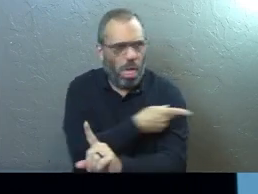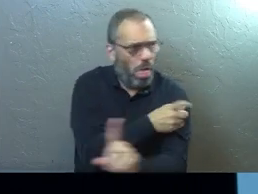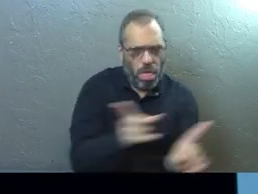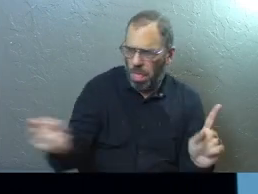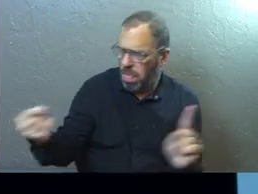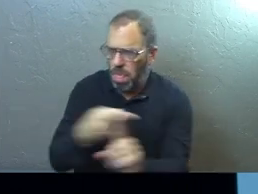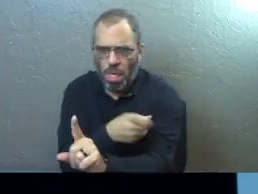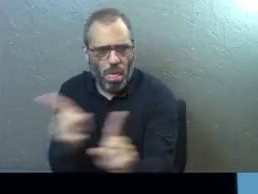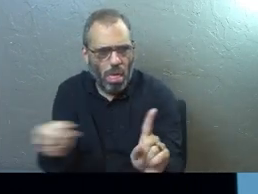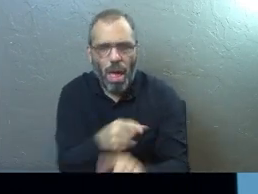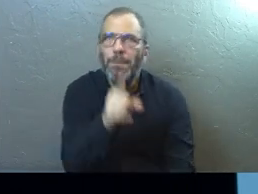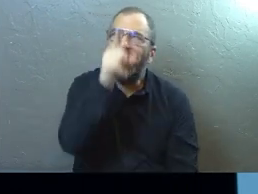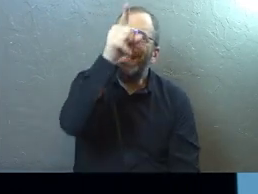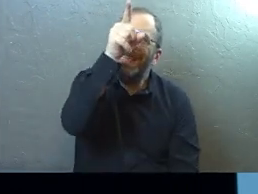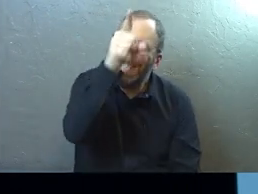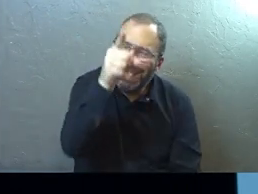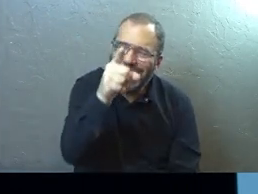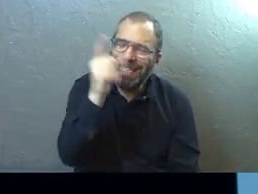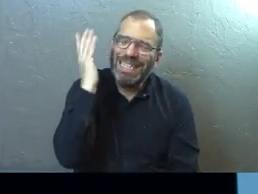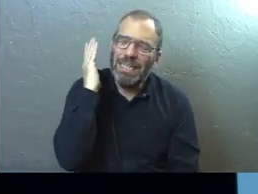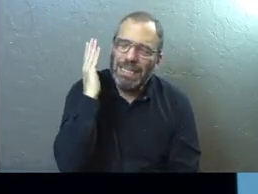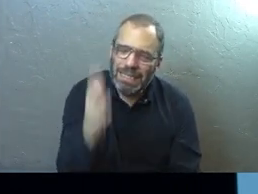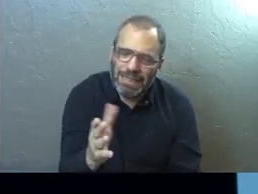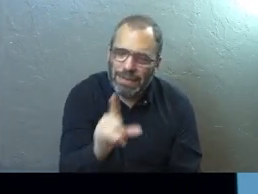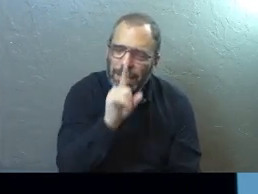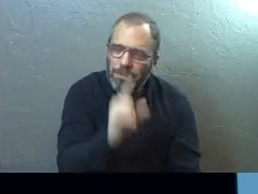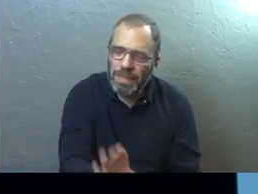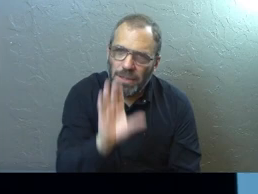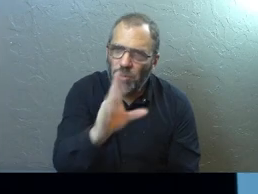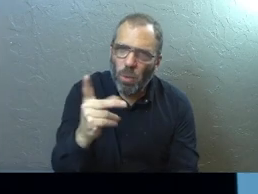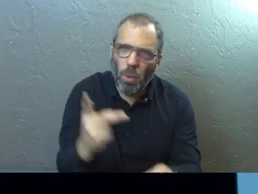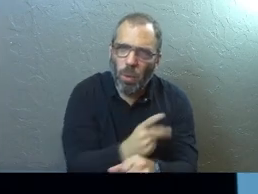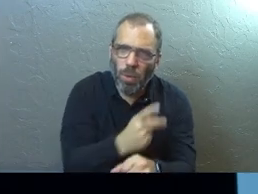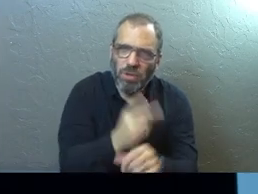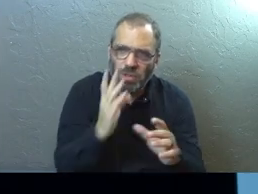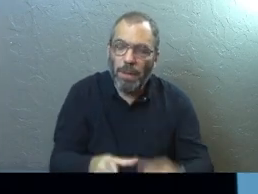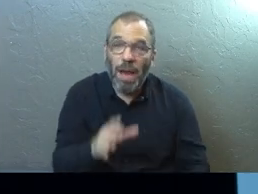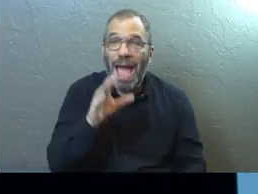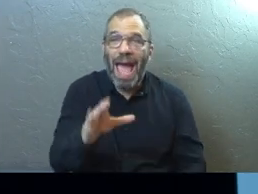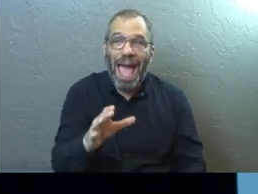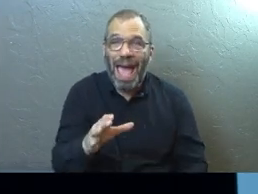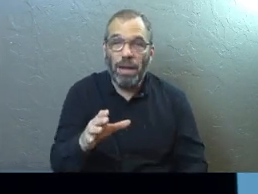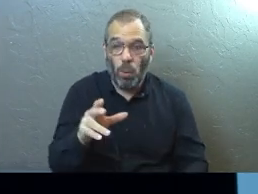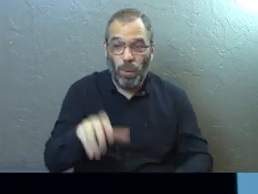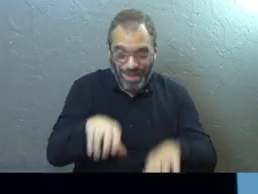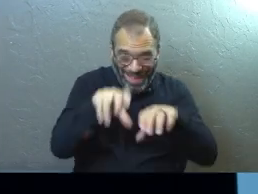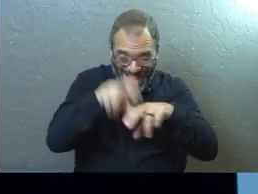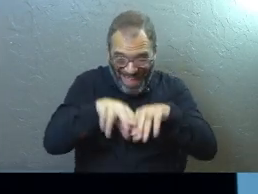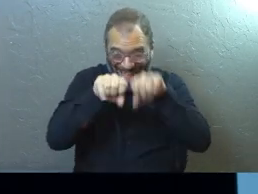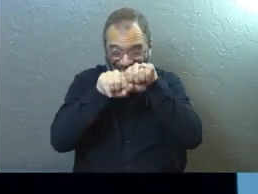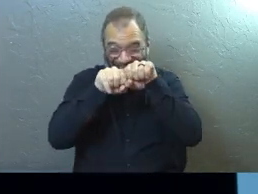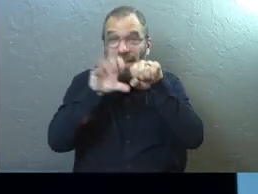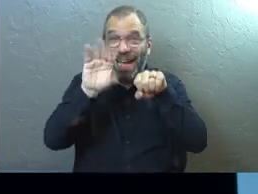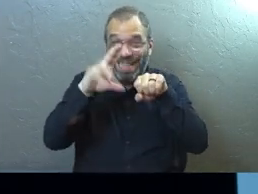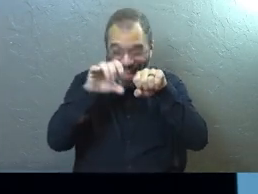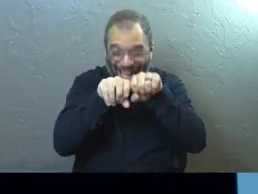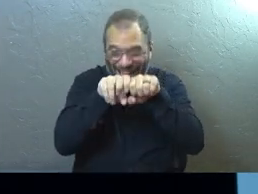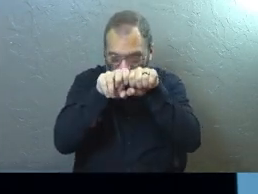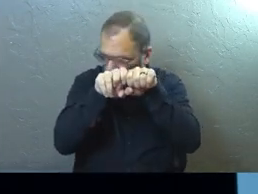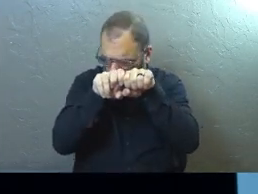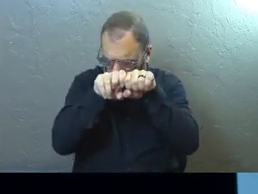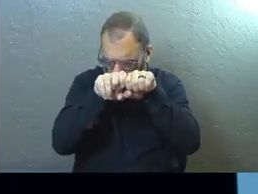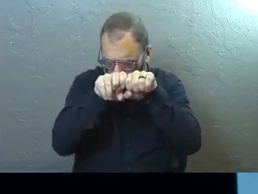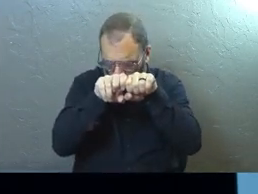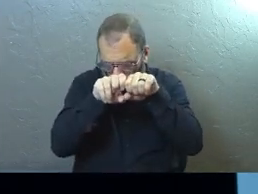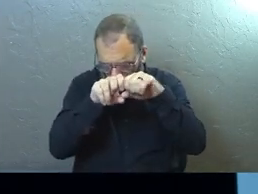is our shepherd and we're gonna live that life. We follow Jesus and we put the legs on the couch to figure out, this is how this fits. This